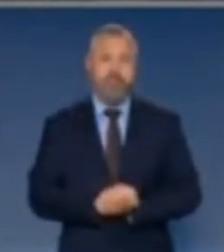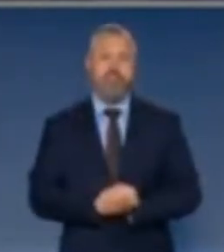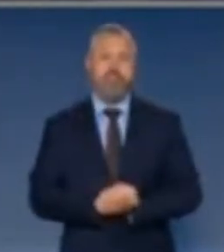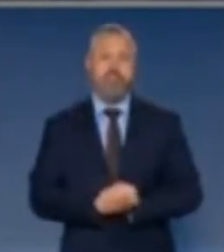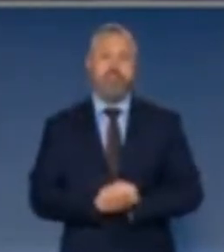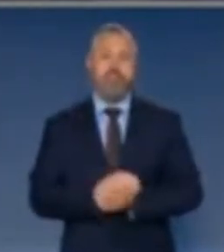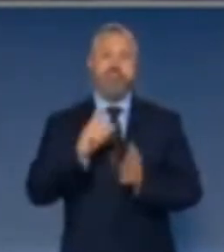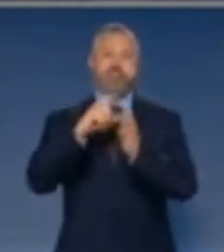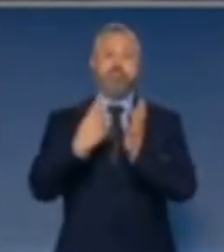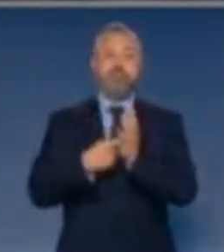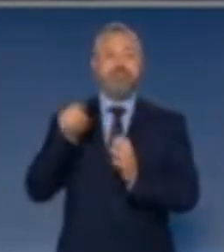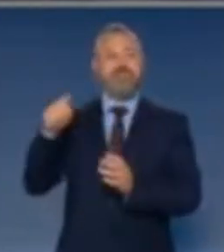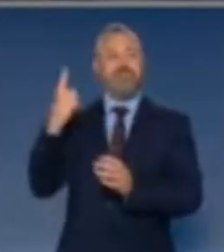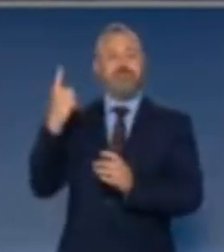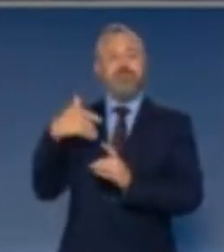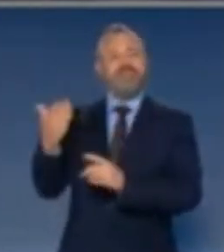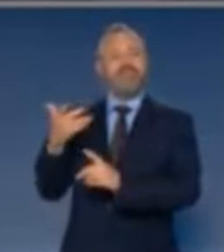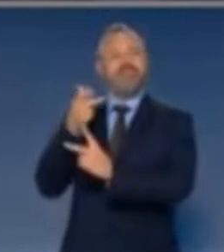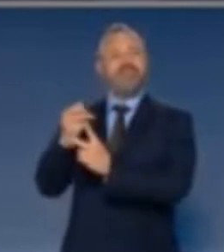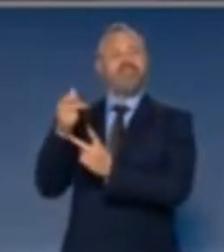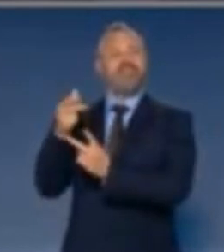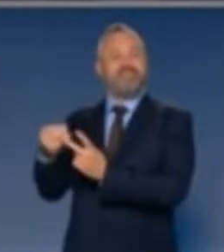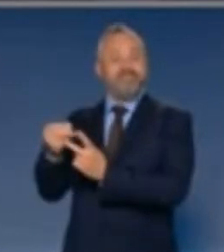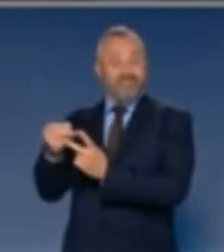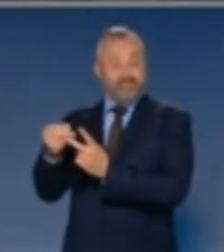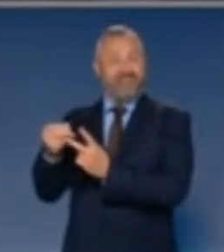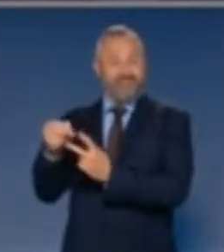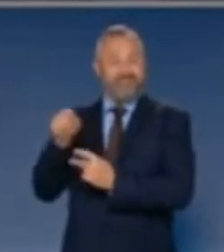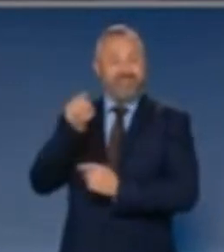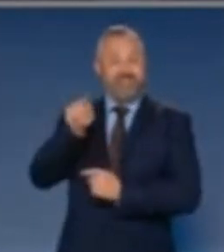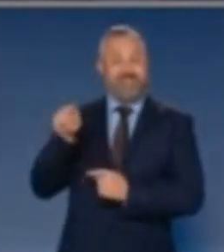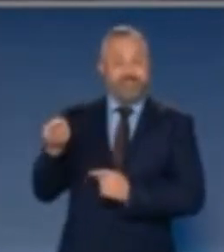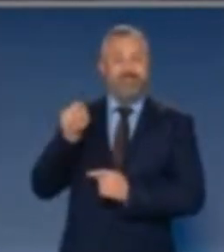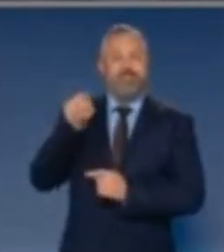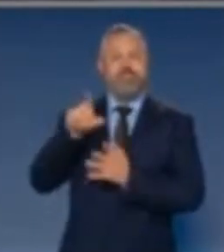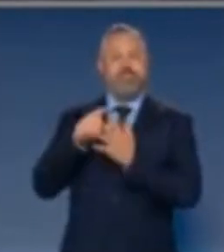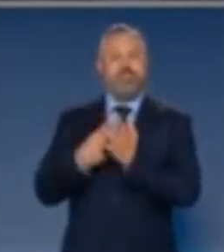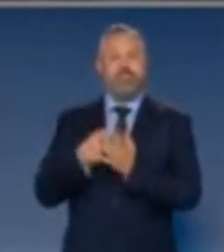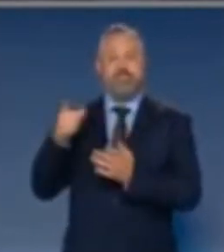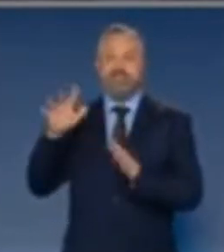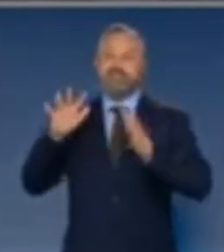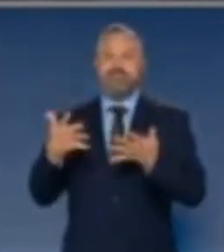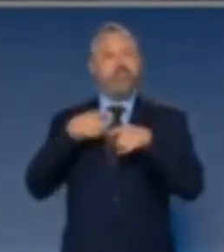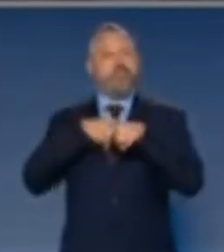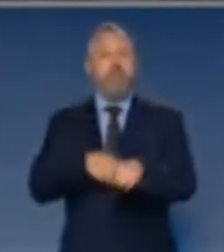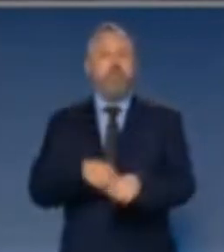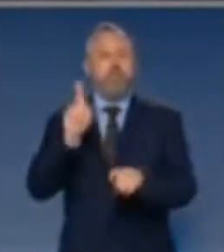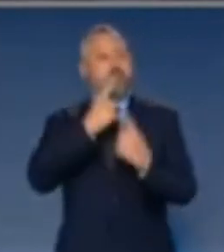in question administered a dose in breach of the recommended and